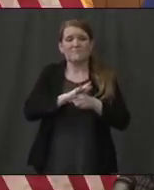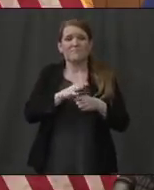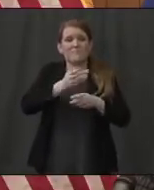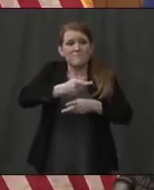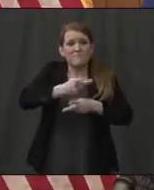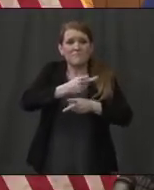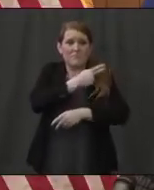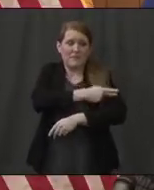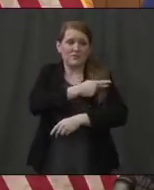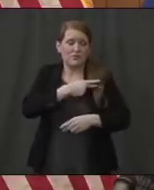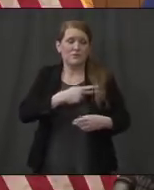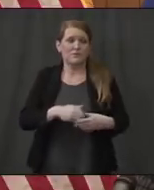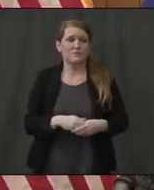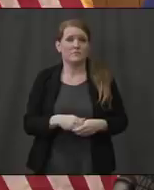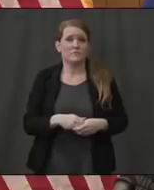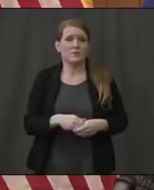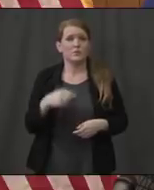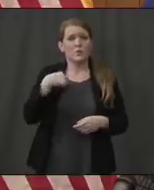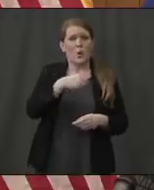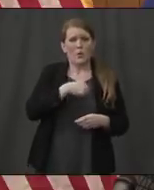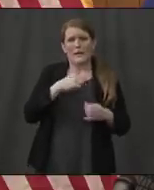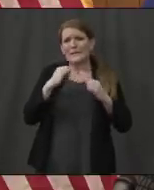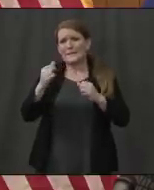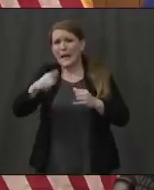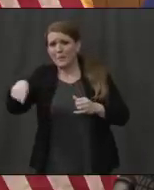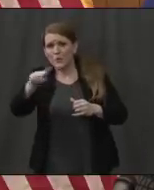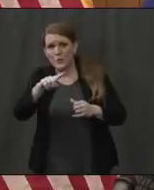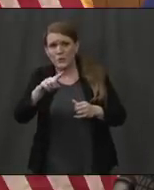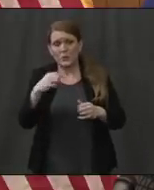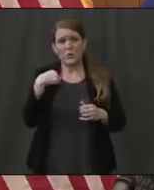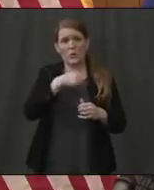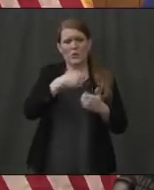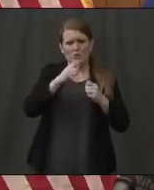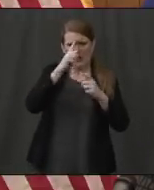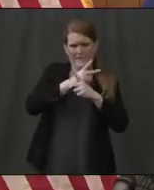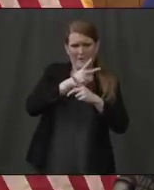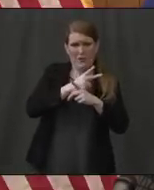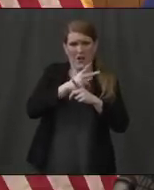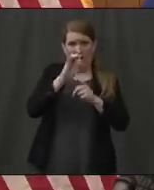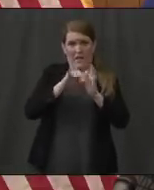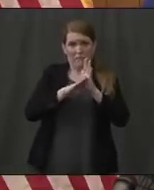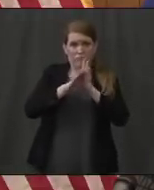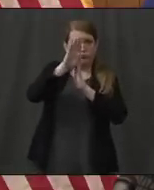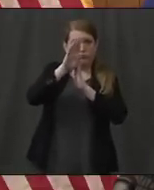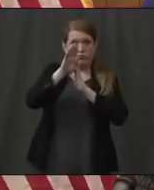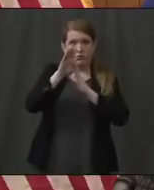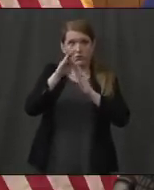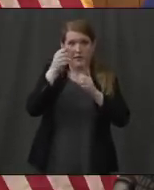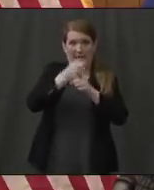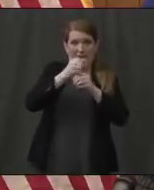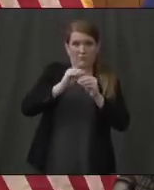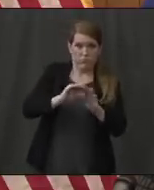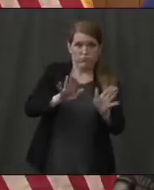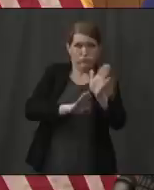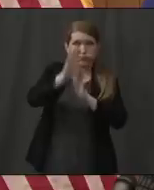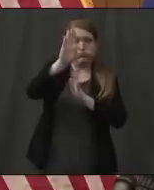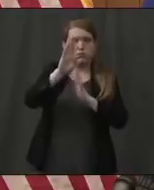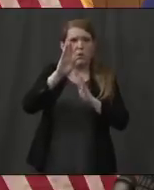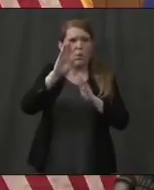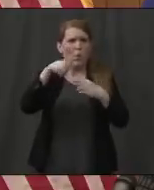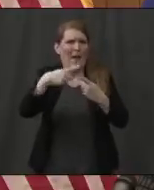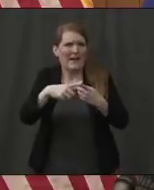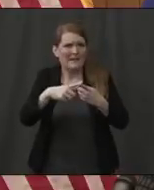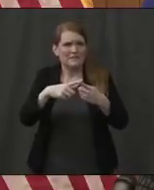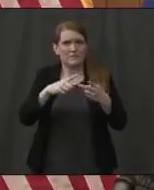is figure out when is this surge going to hit, how big will it be, and will it outstrip our capacity to manage patients who need